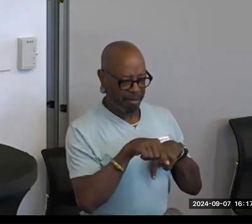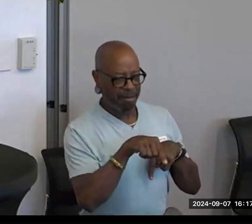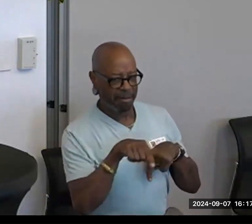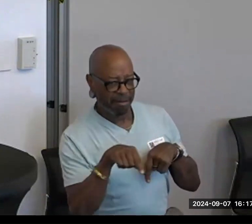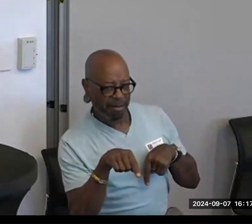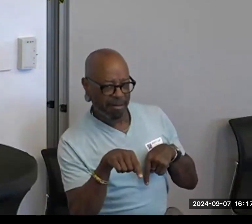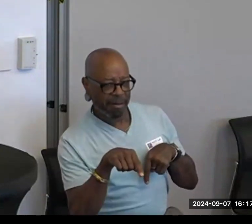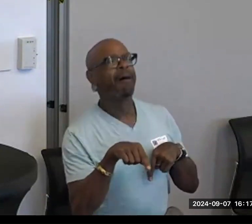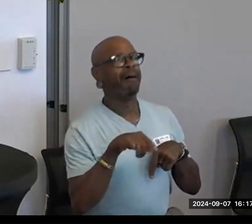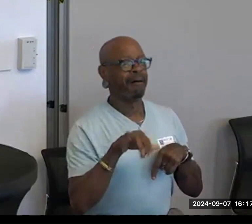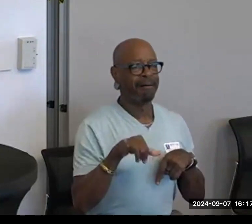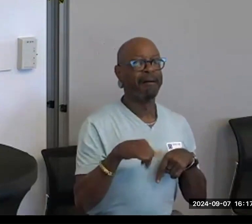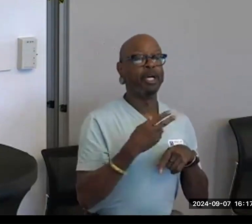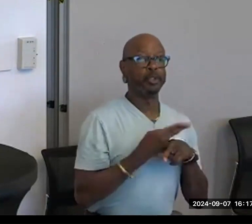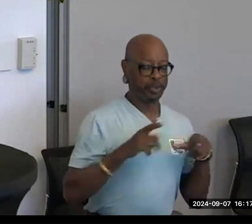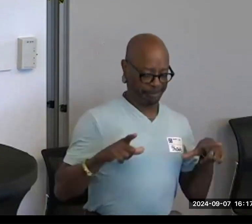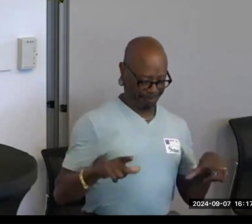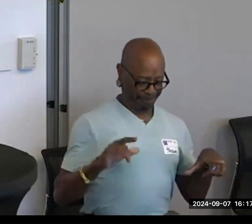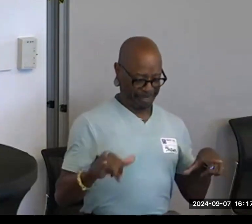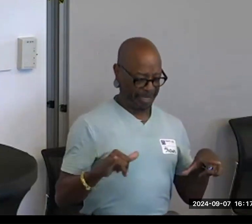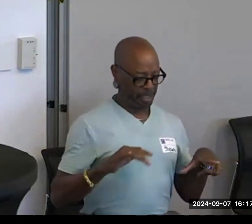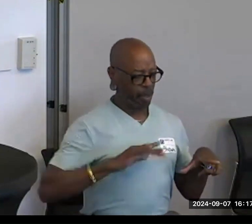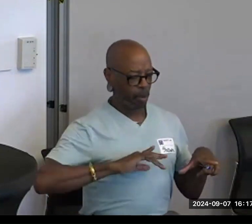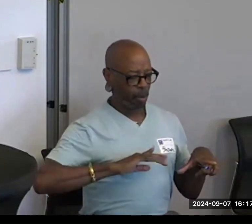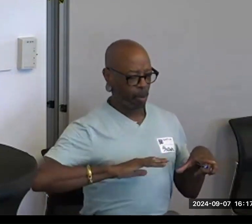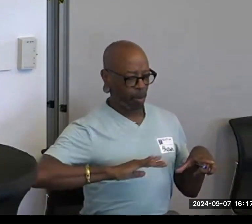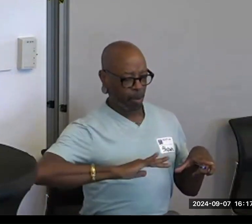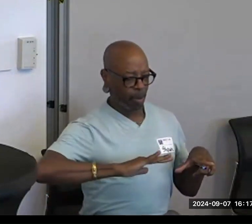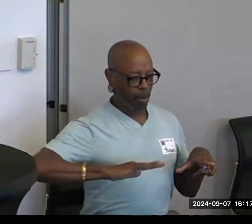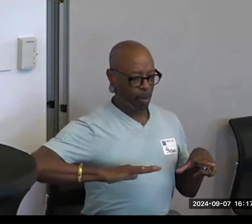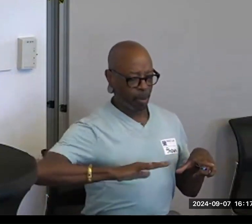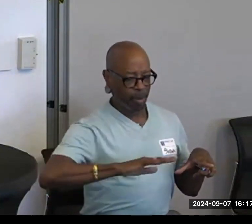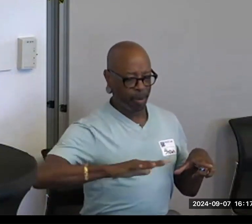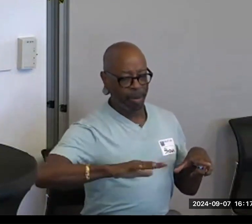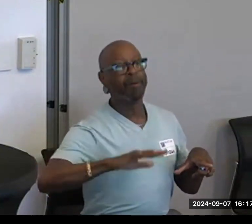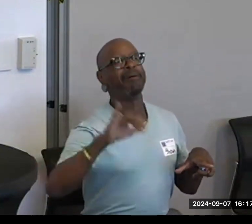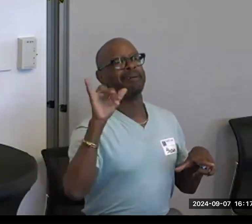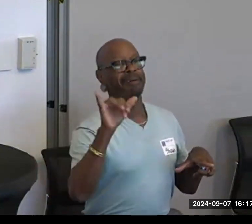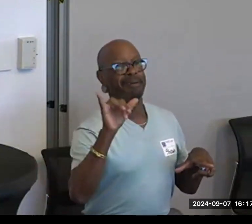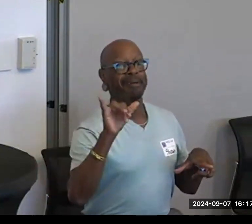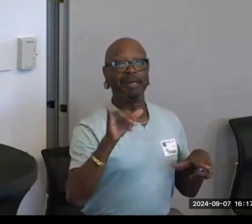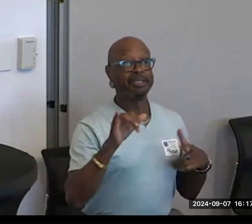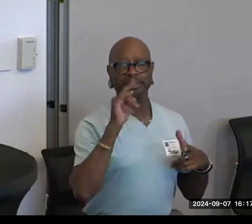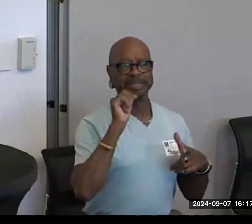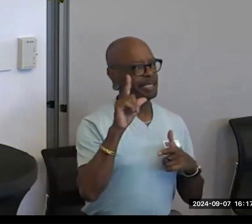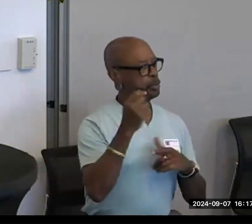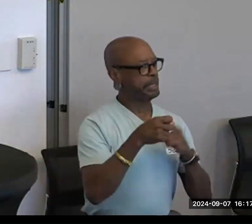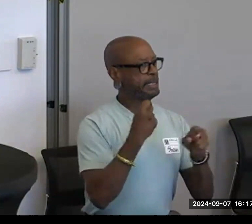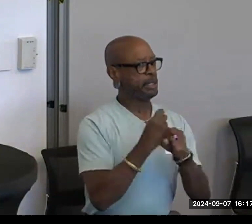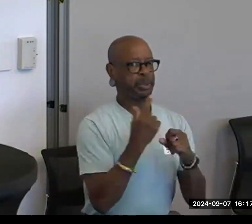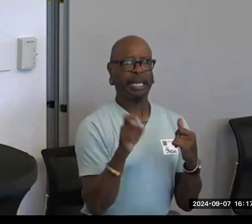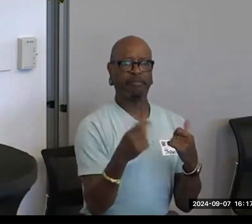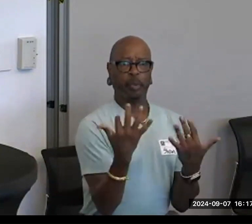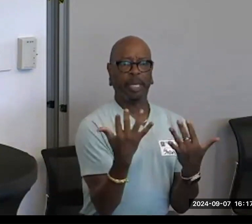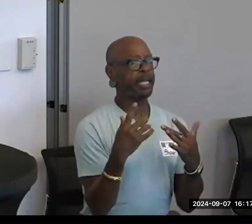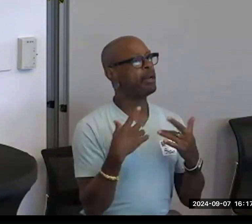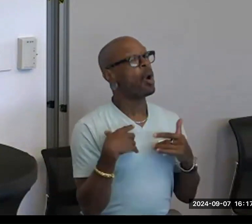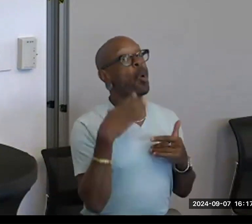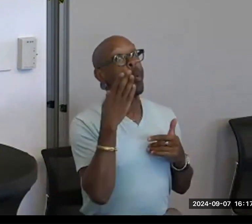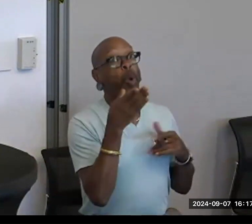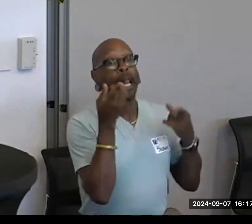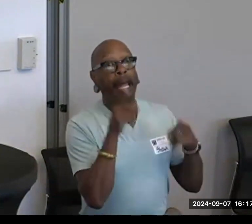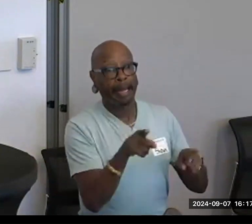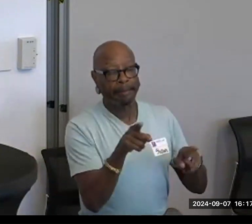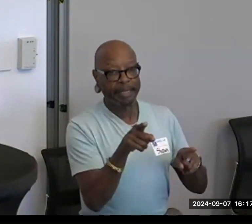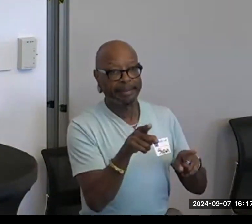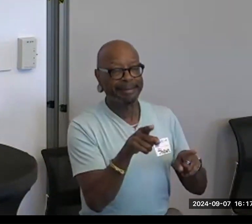of these tools. And these are not, all 20 years off. These are things that are already happening and that will be happening